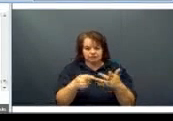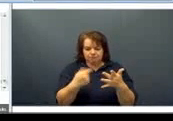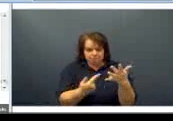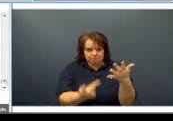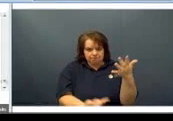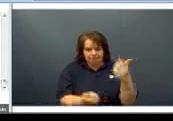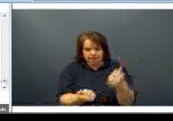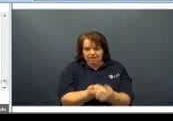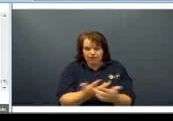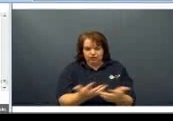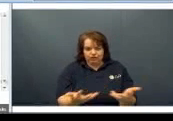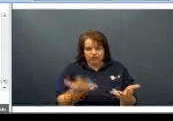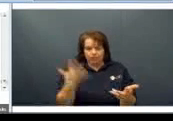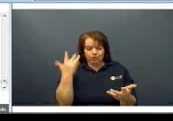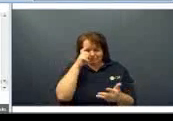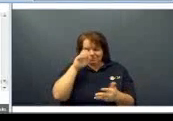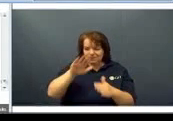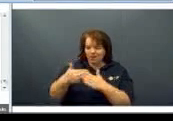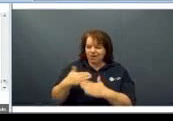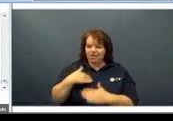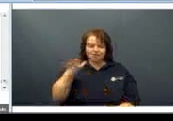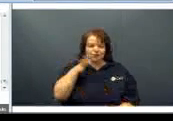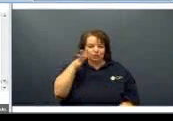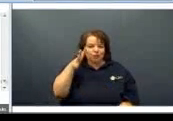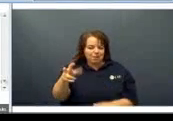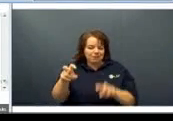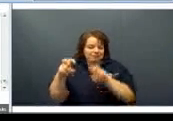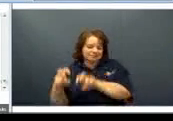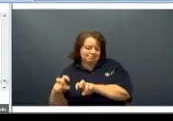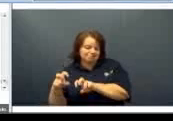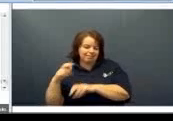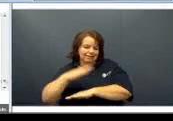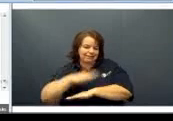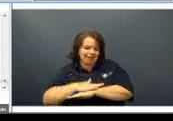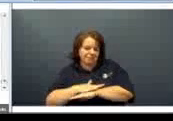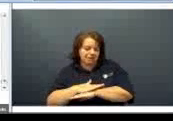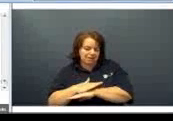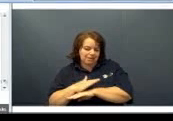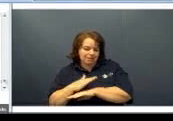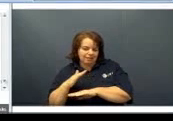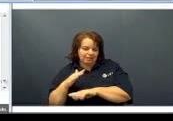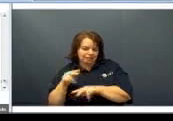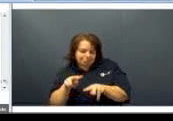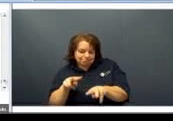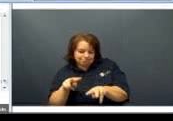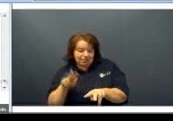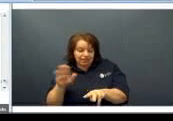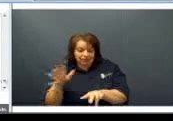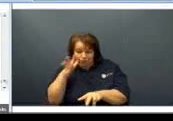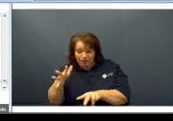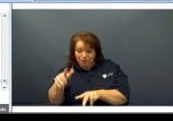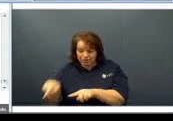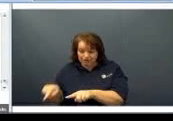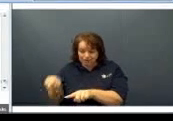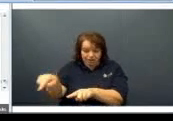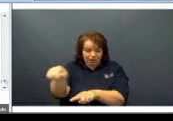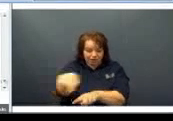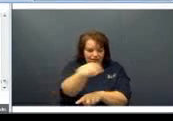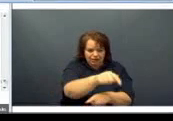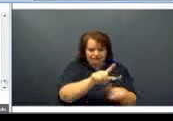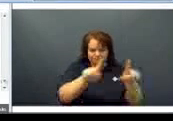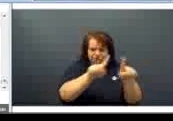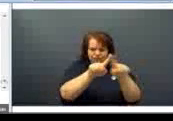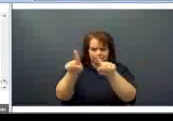diversity of perspectives, because everybody, has their grandma sitting there right at the table. So, and their grandma are